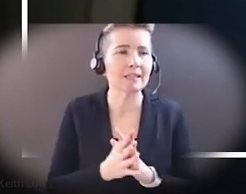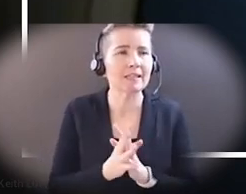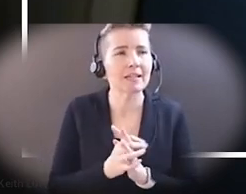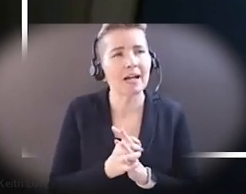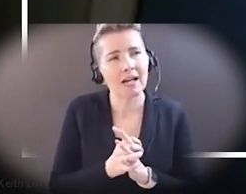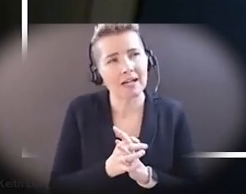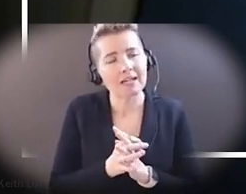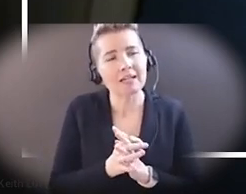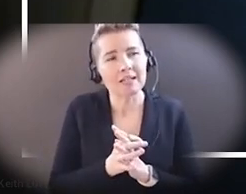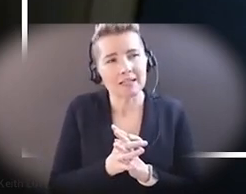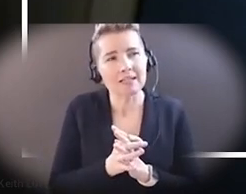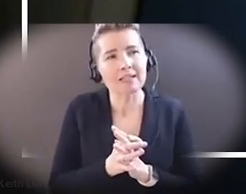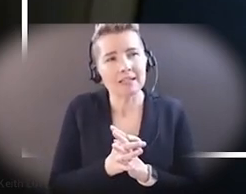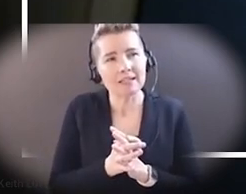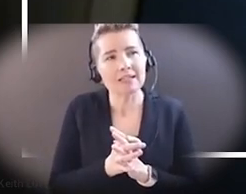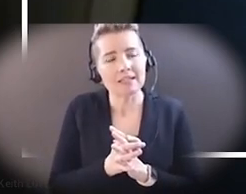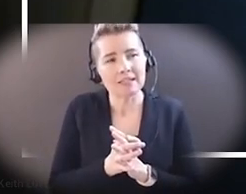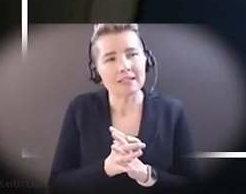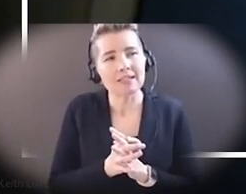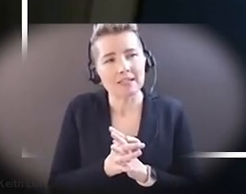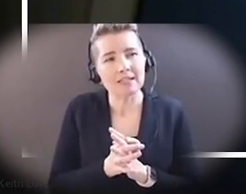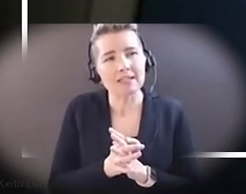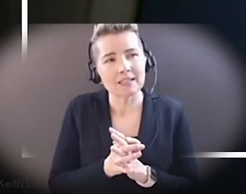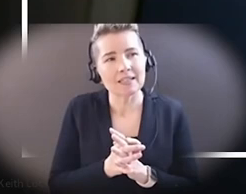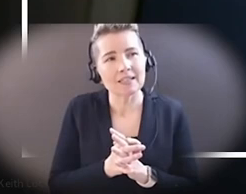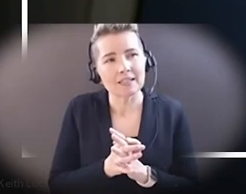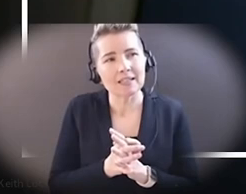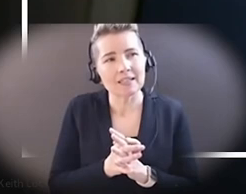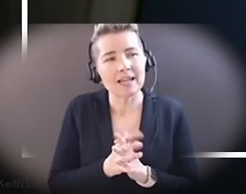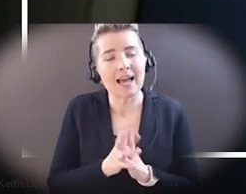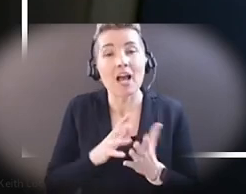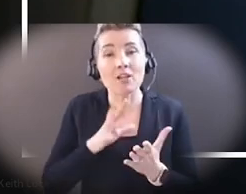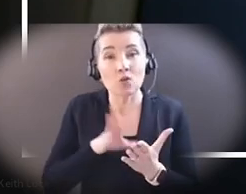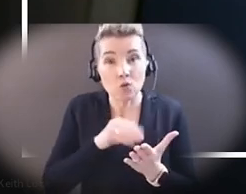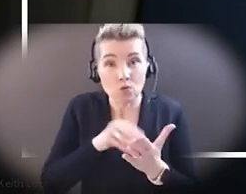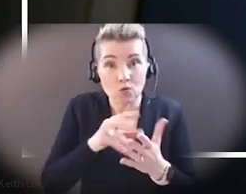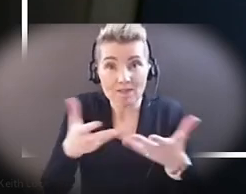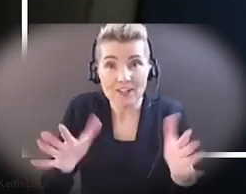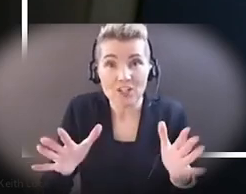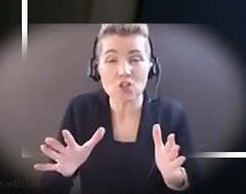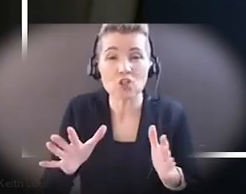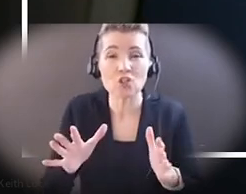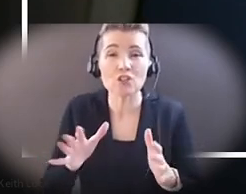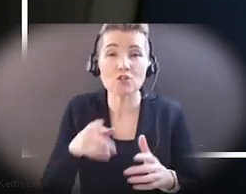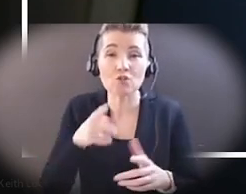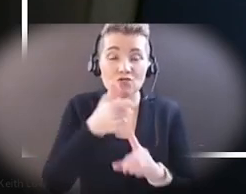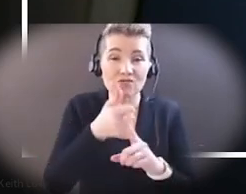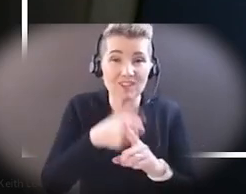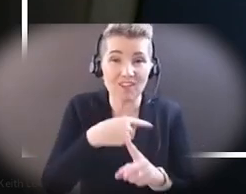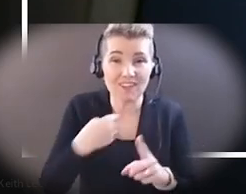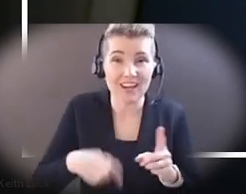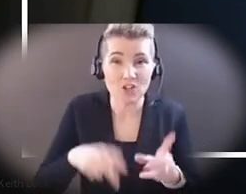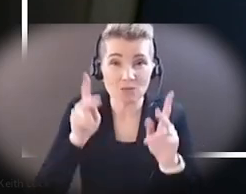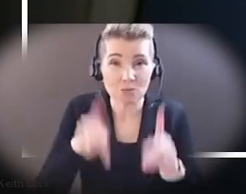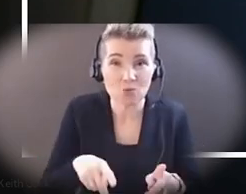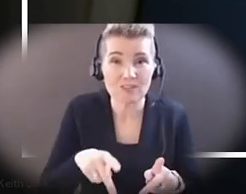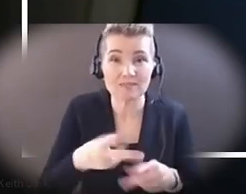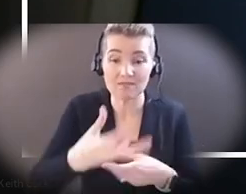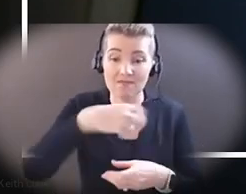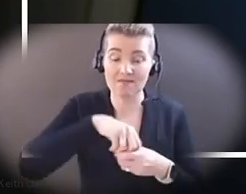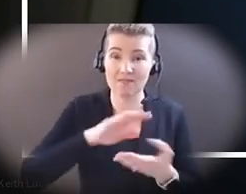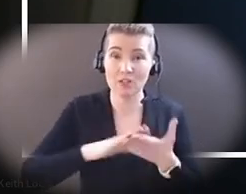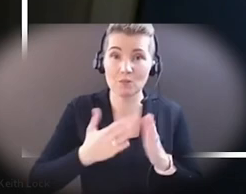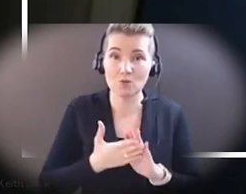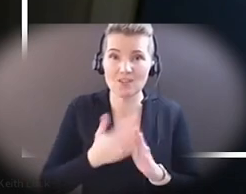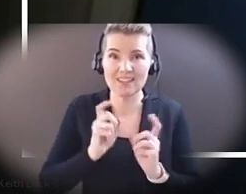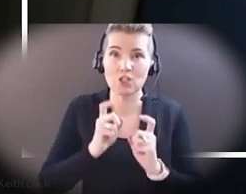and then you can make your own contributions to that as well as community members.